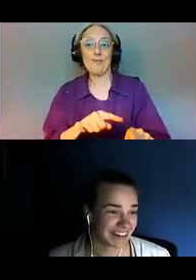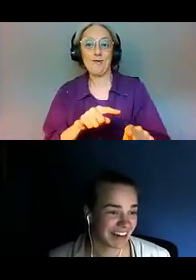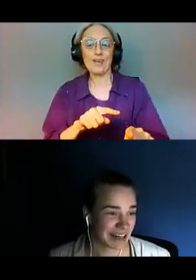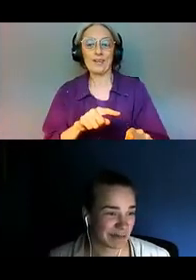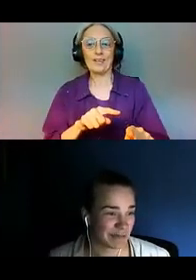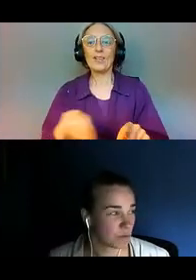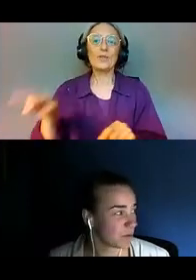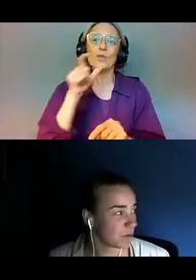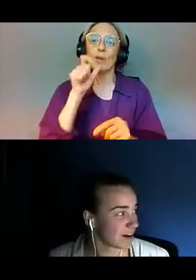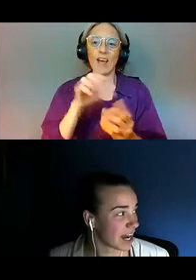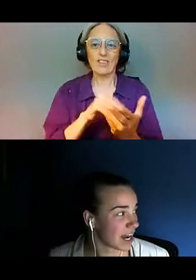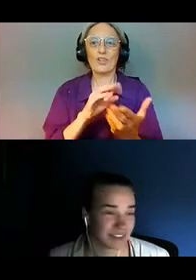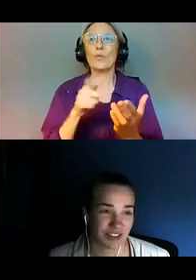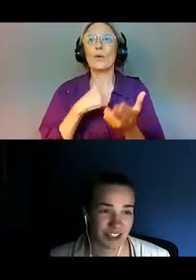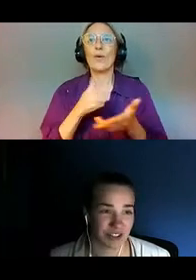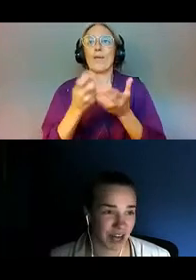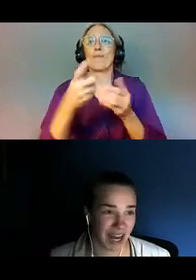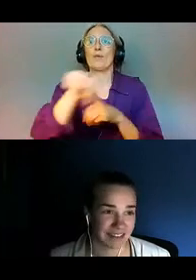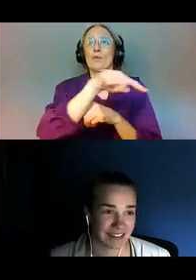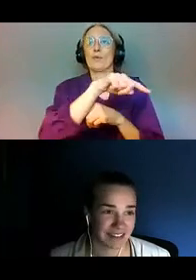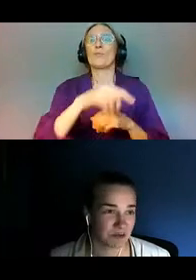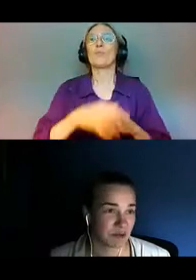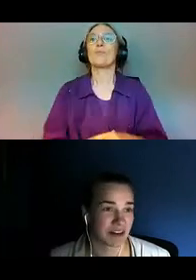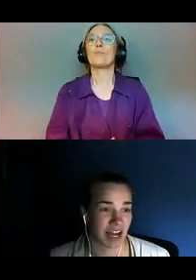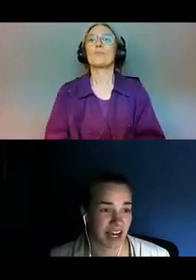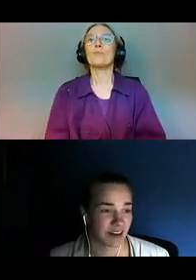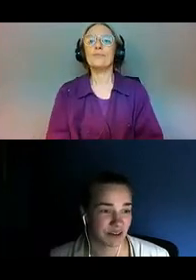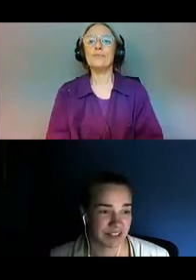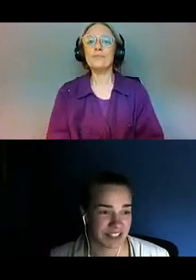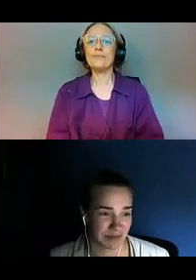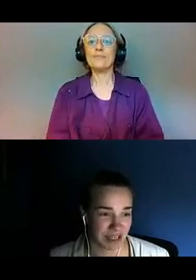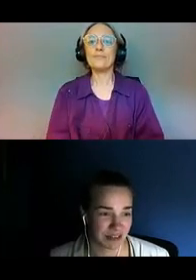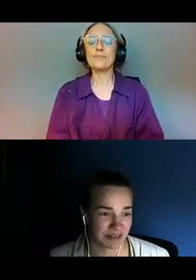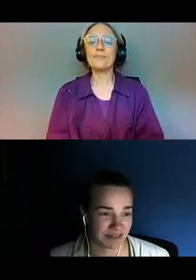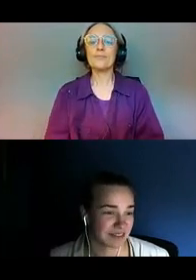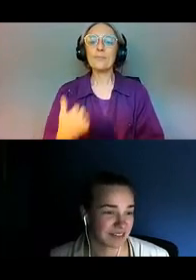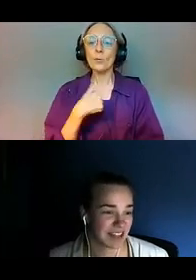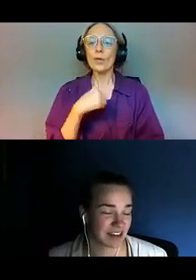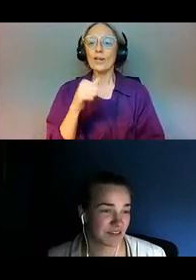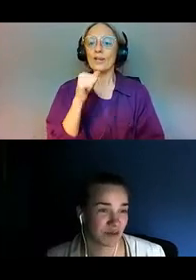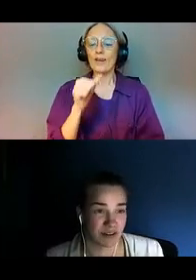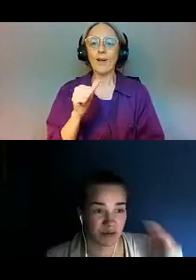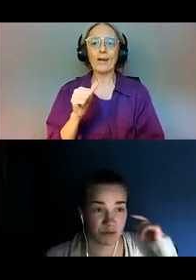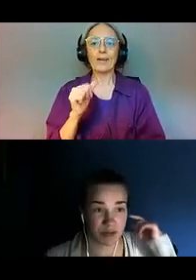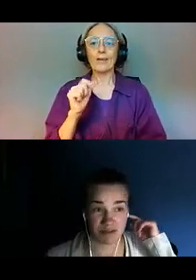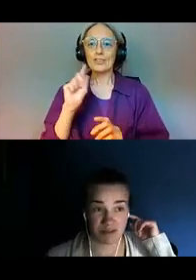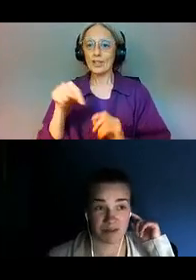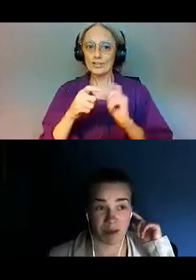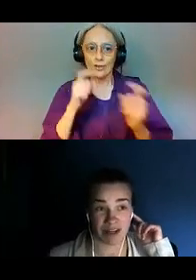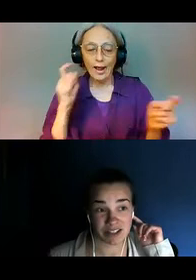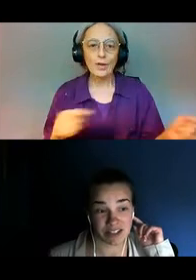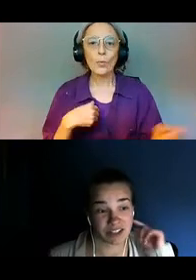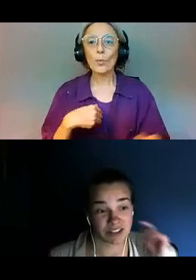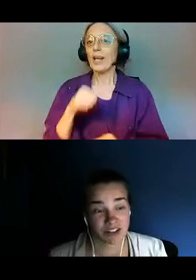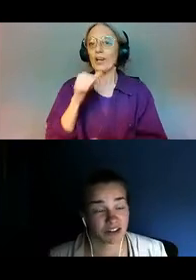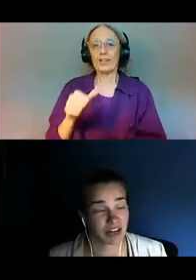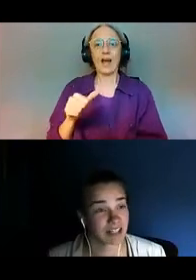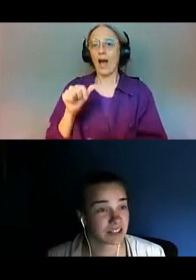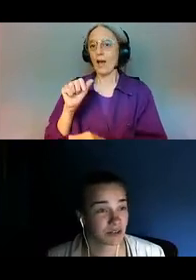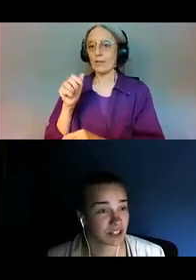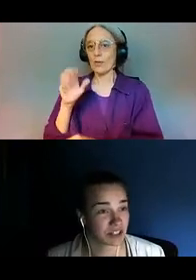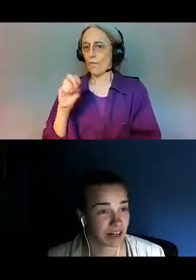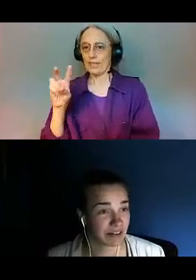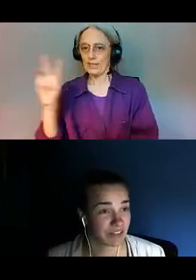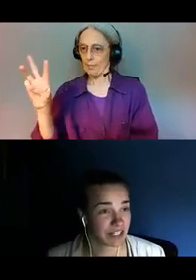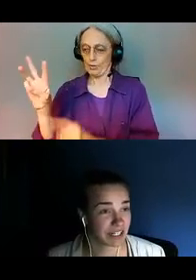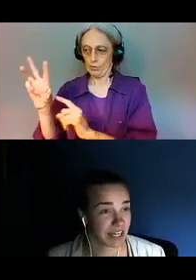be. We are not just grants. We are not OVW. Therefore, we do not monitor your